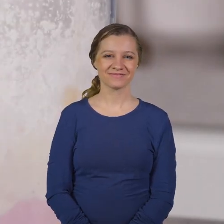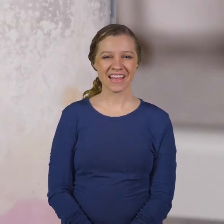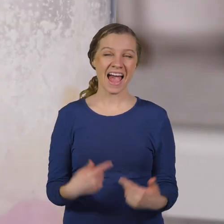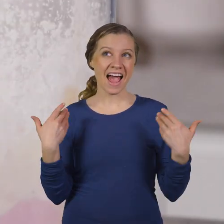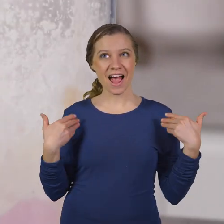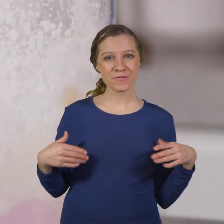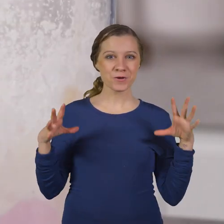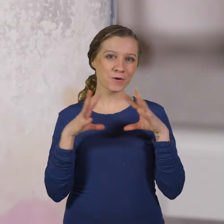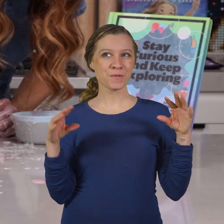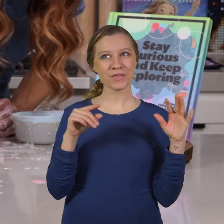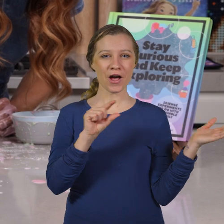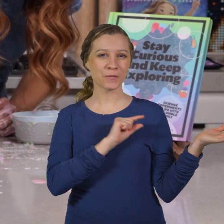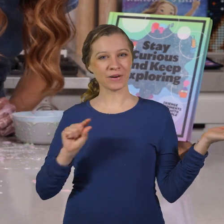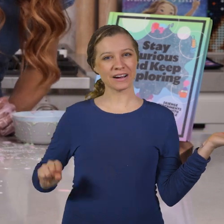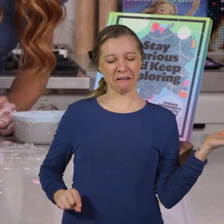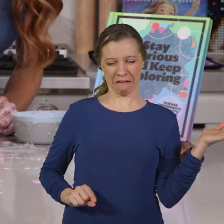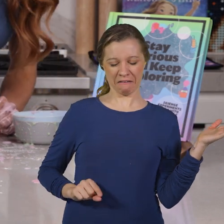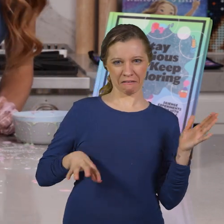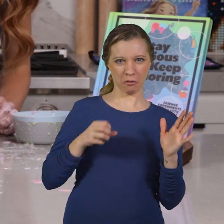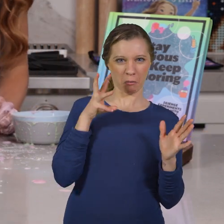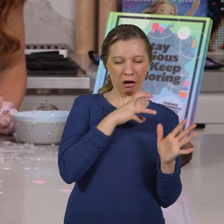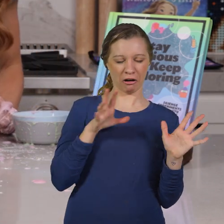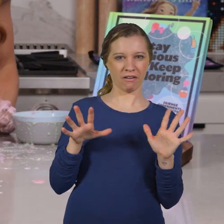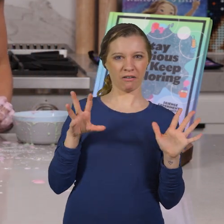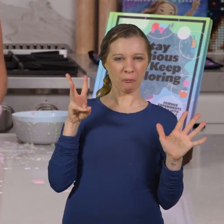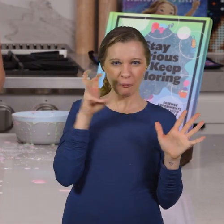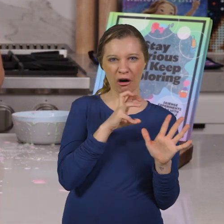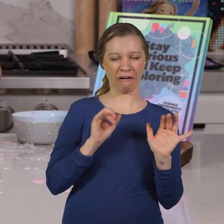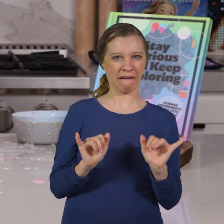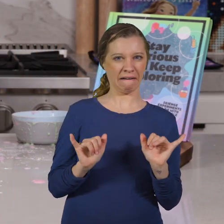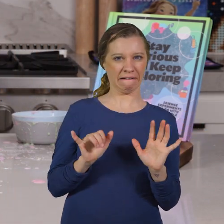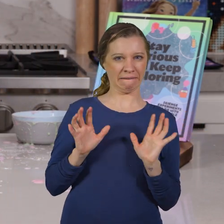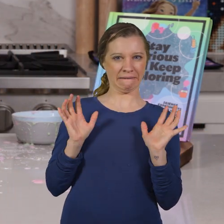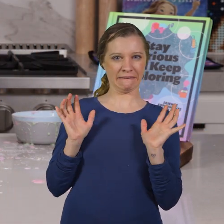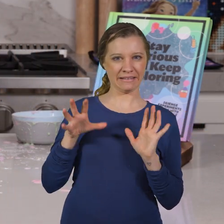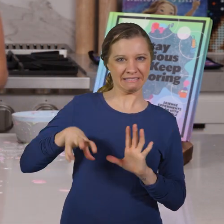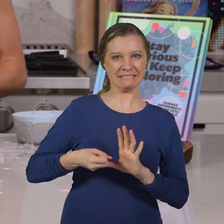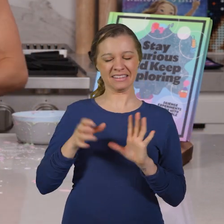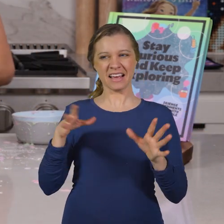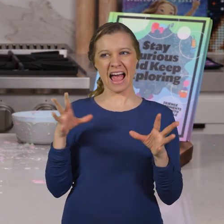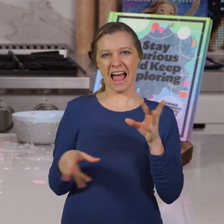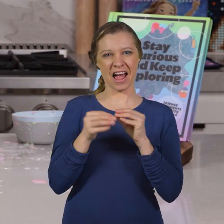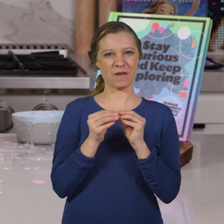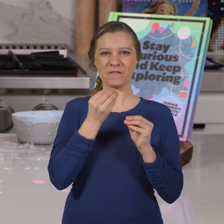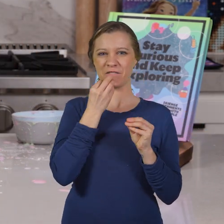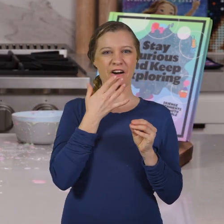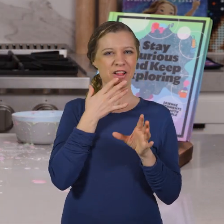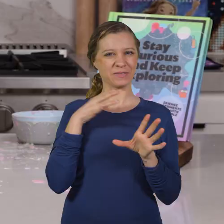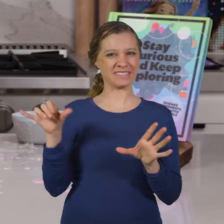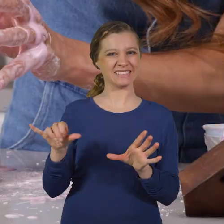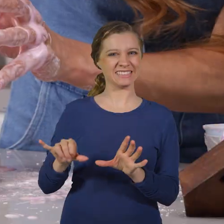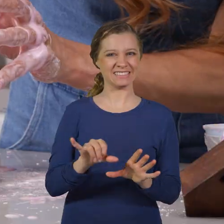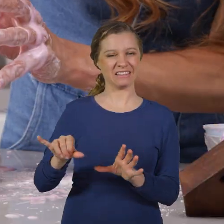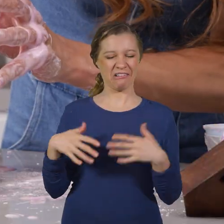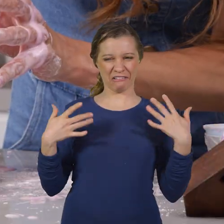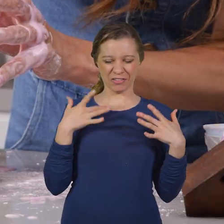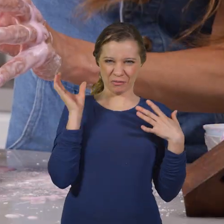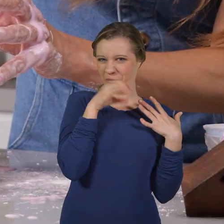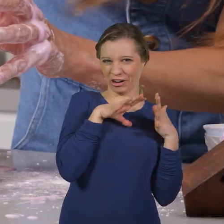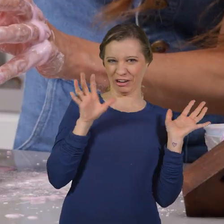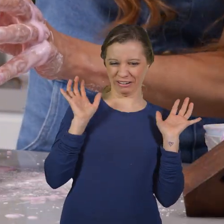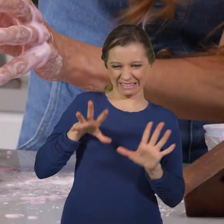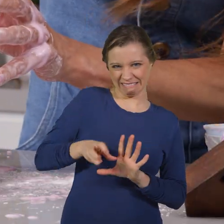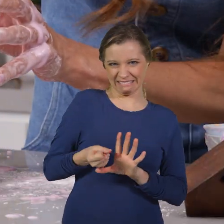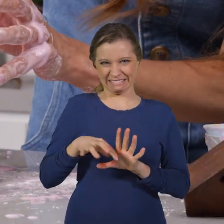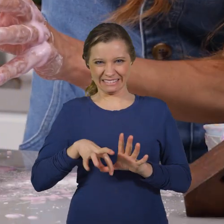I am the oobleck queen. Oh, that is so weird. It's so weird. Let me add more food coloring to it. Oh, it